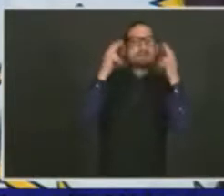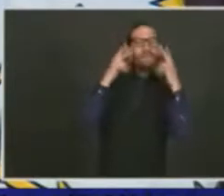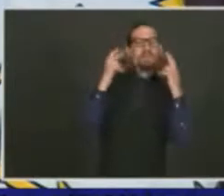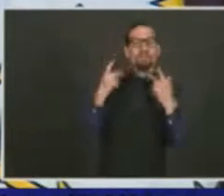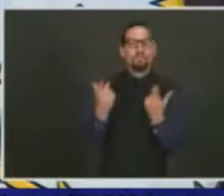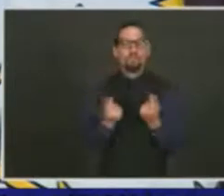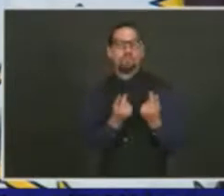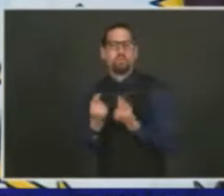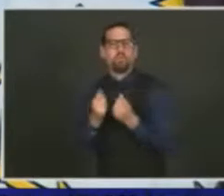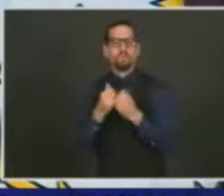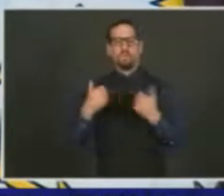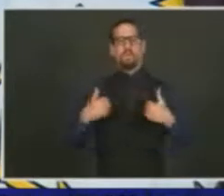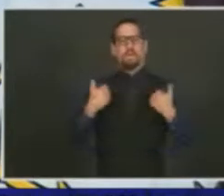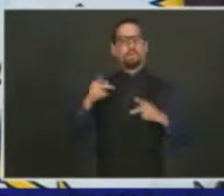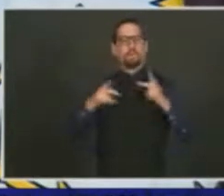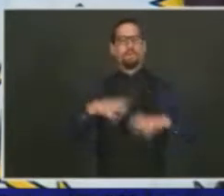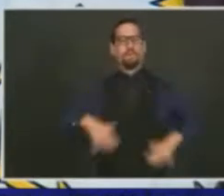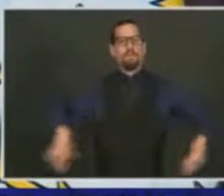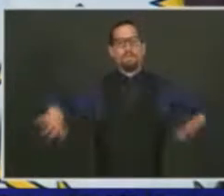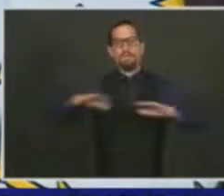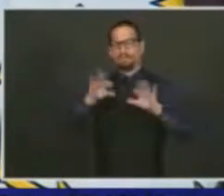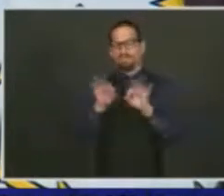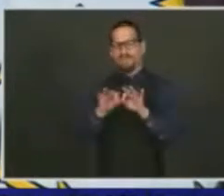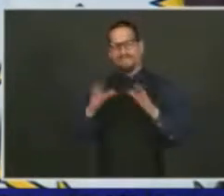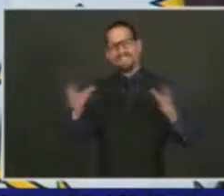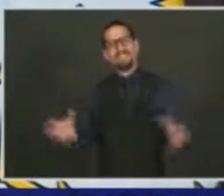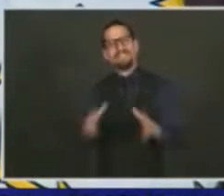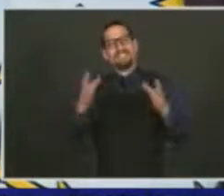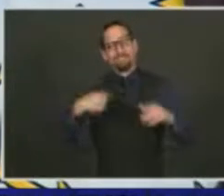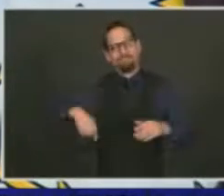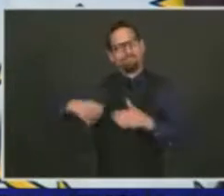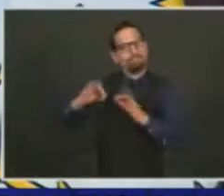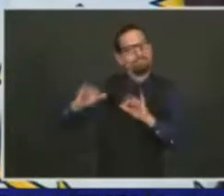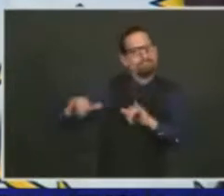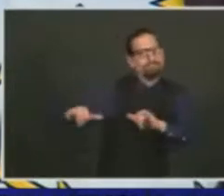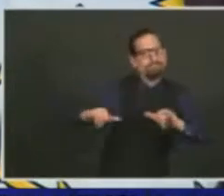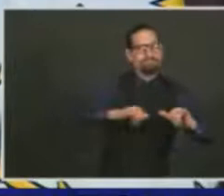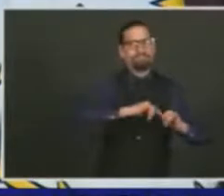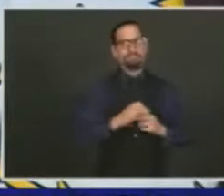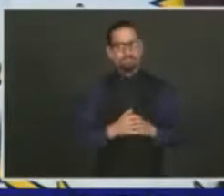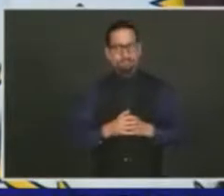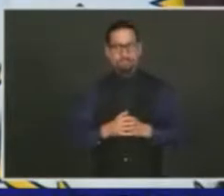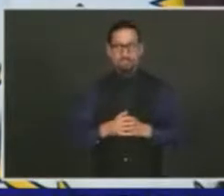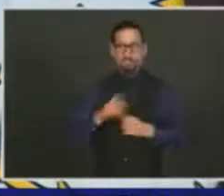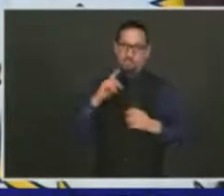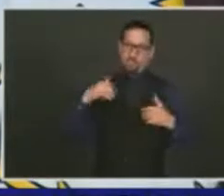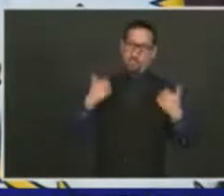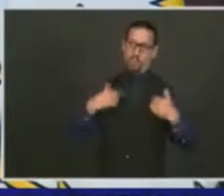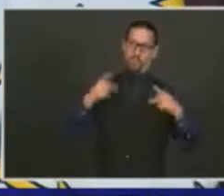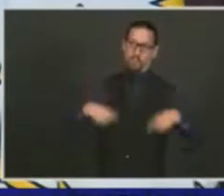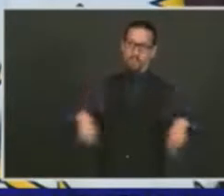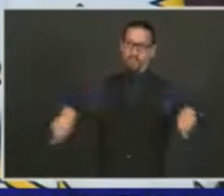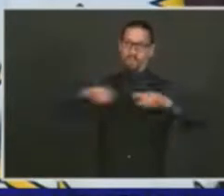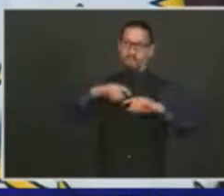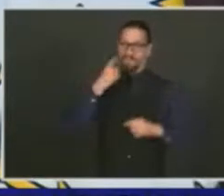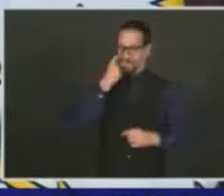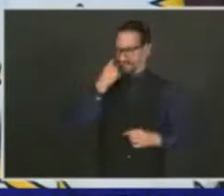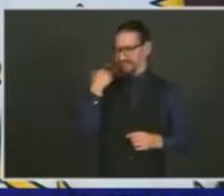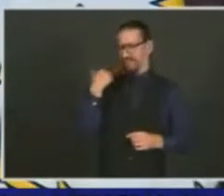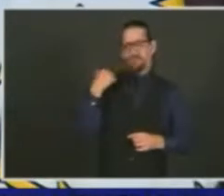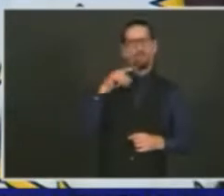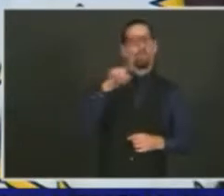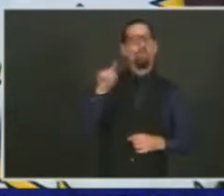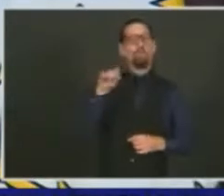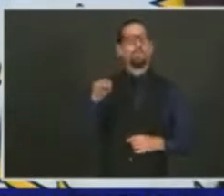trend around. I will say I had the opportunity to spend some time with these young people on a Zoom call last